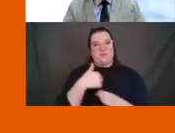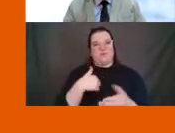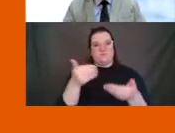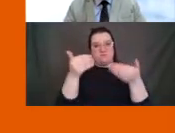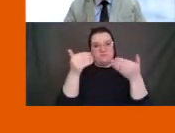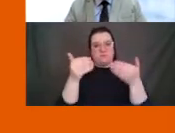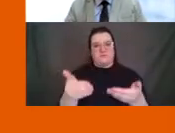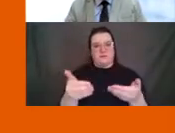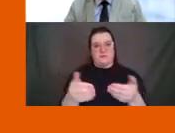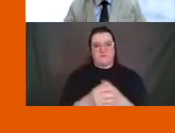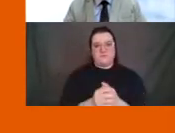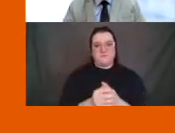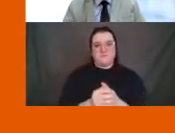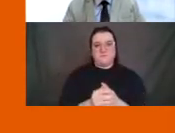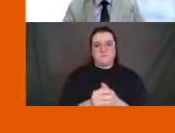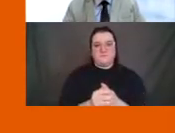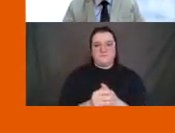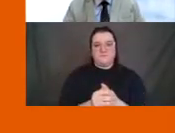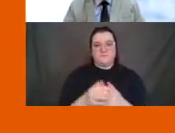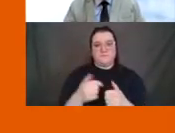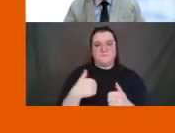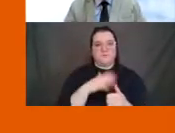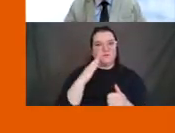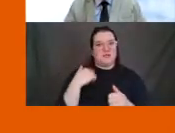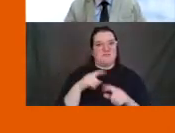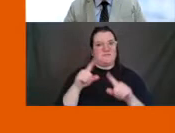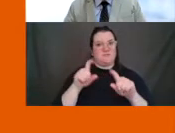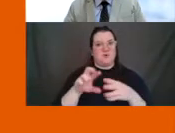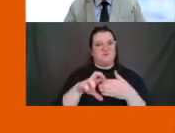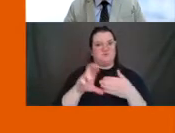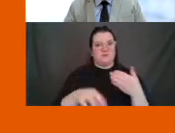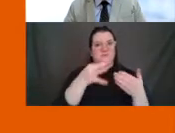have the poll results shown.